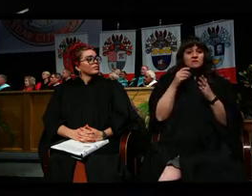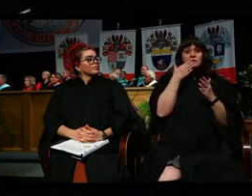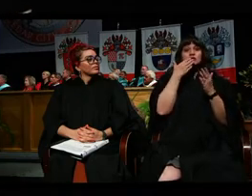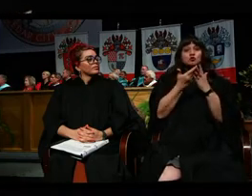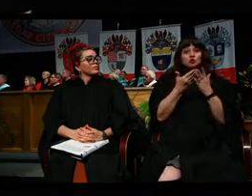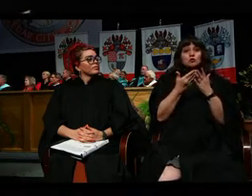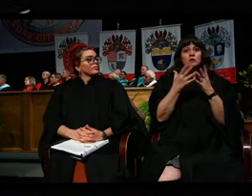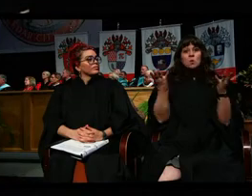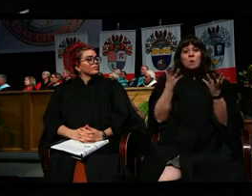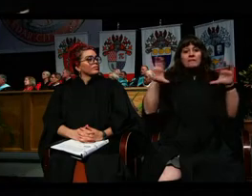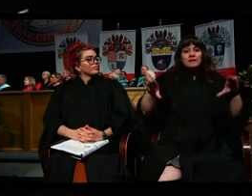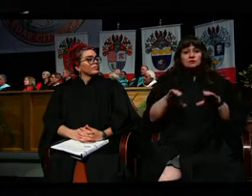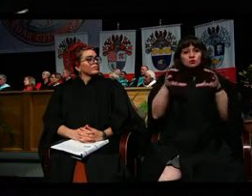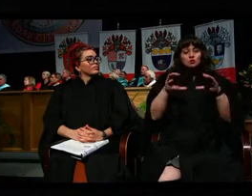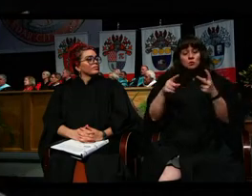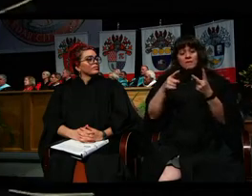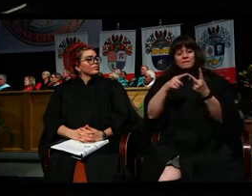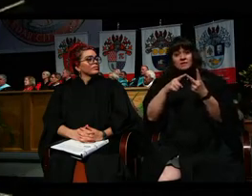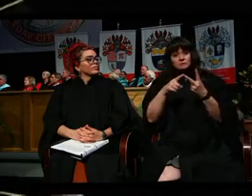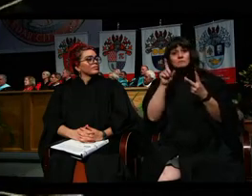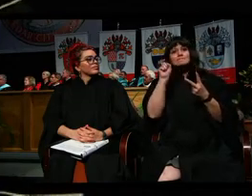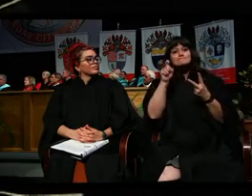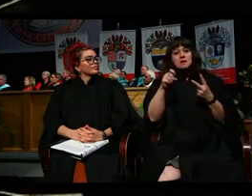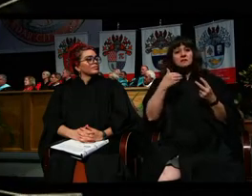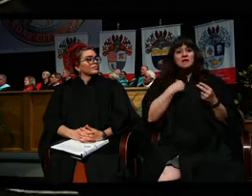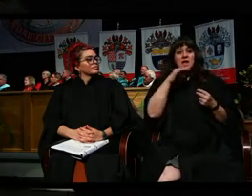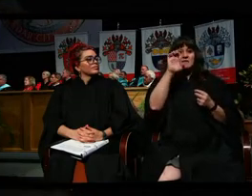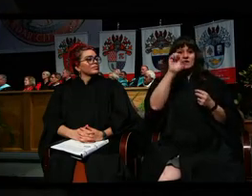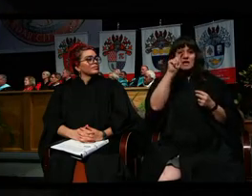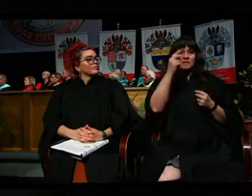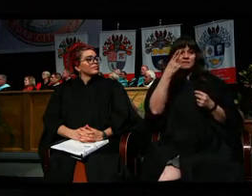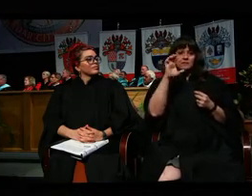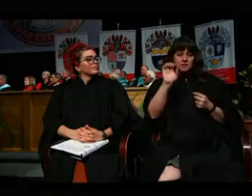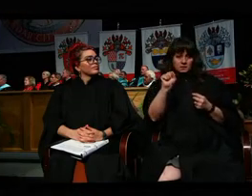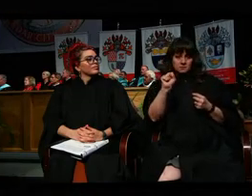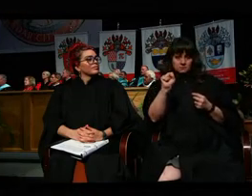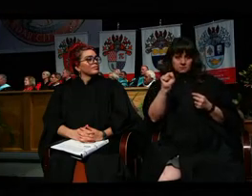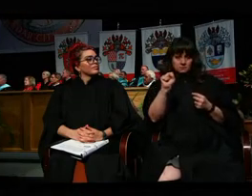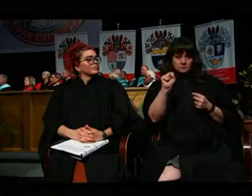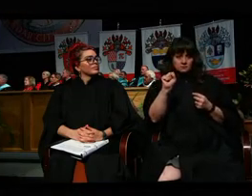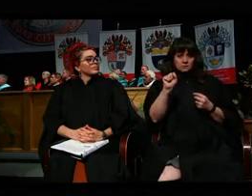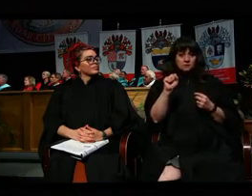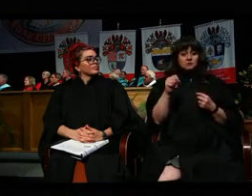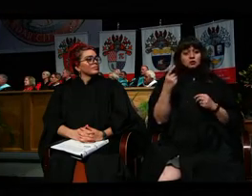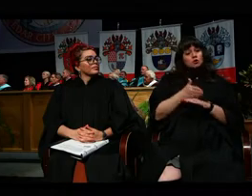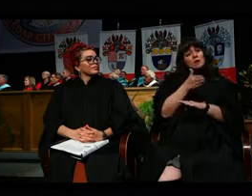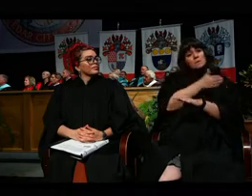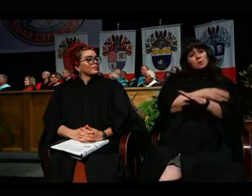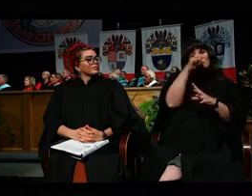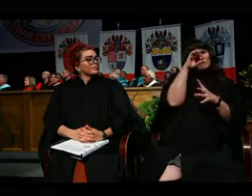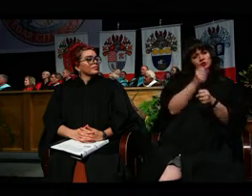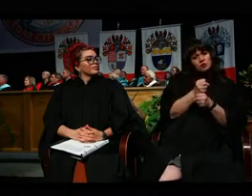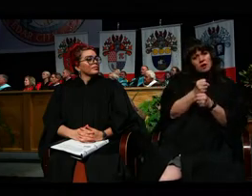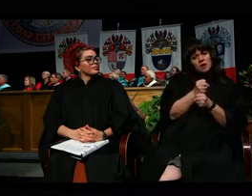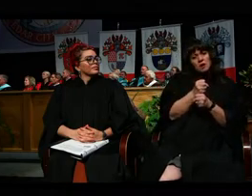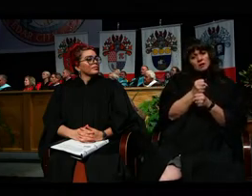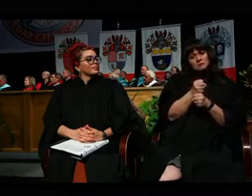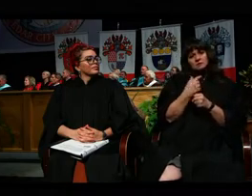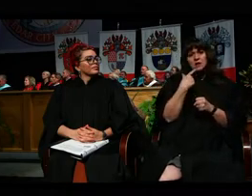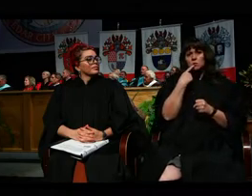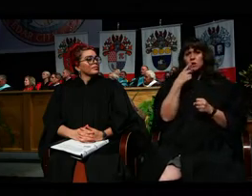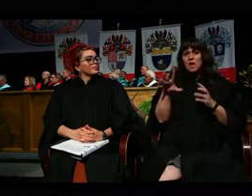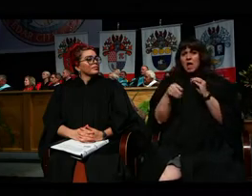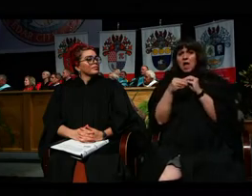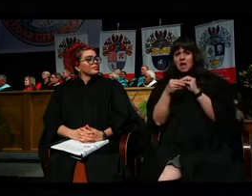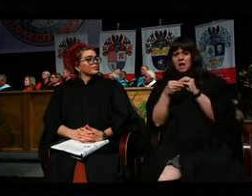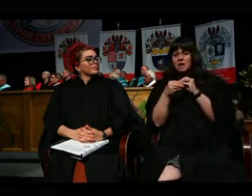ethical. They have to be good. So in order for us to improve trust, and I will say this,